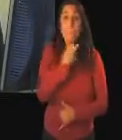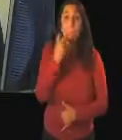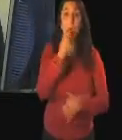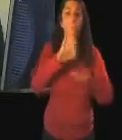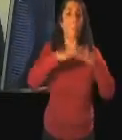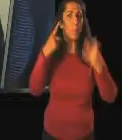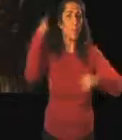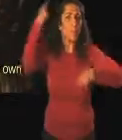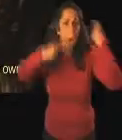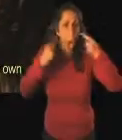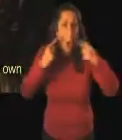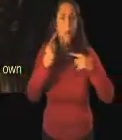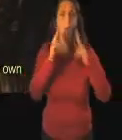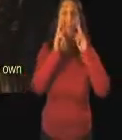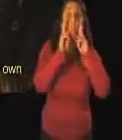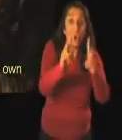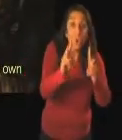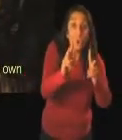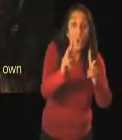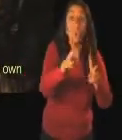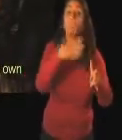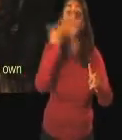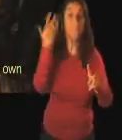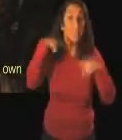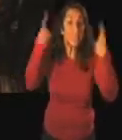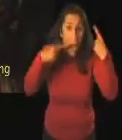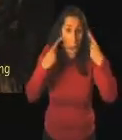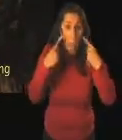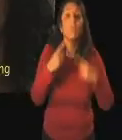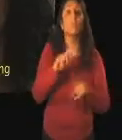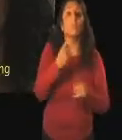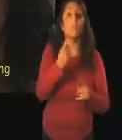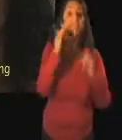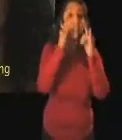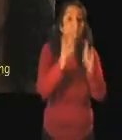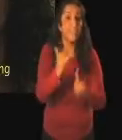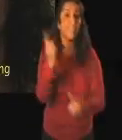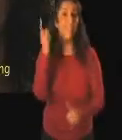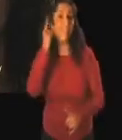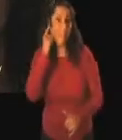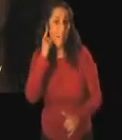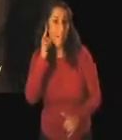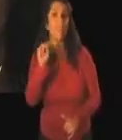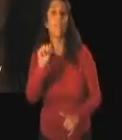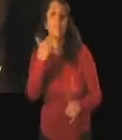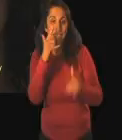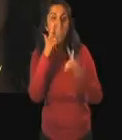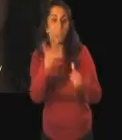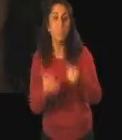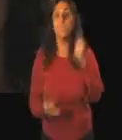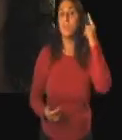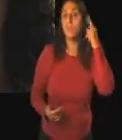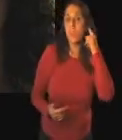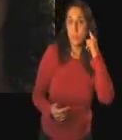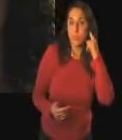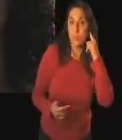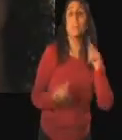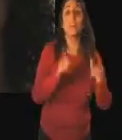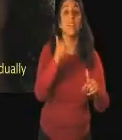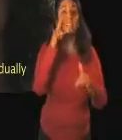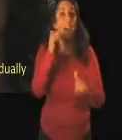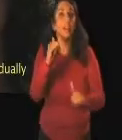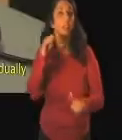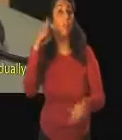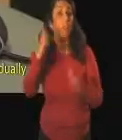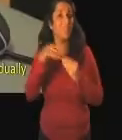have done are some tests of lip reading on its own where just watching a man saying some sentences without any sound on at all.